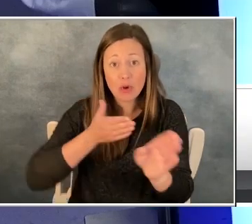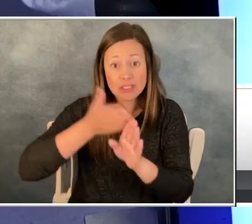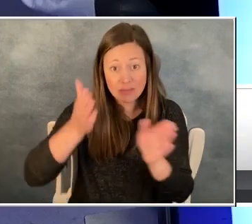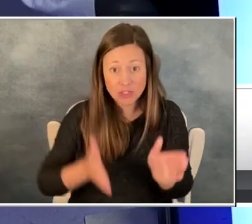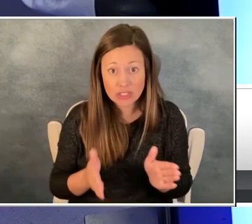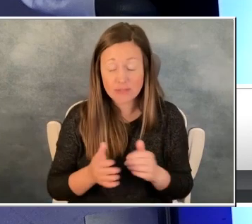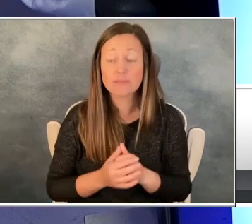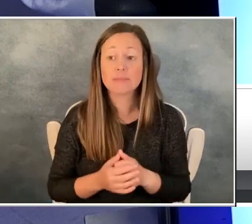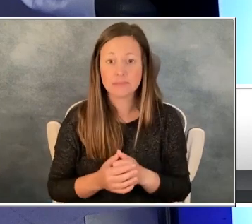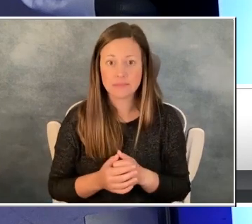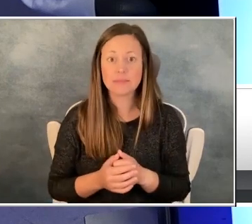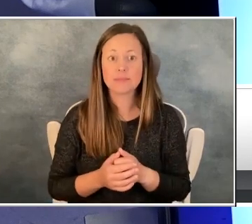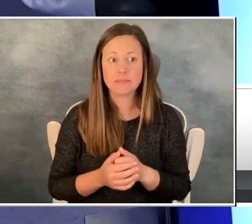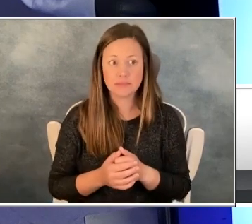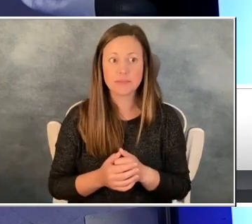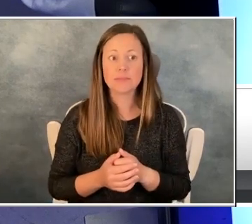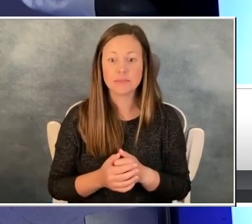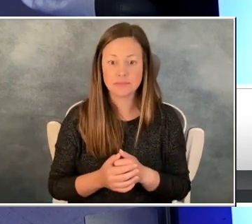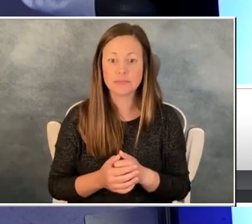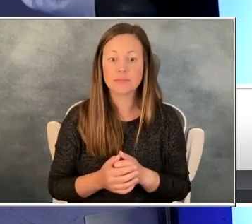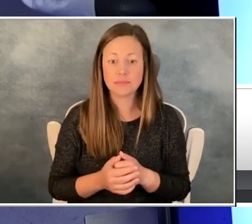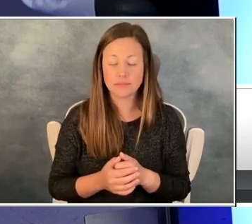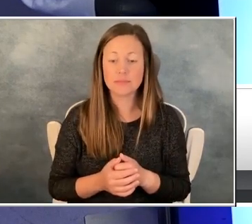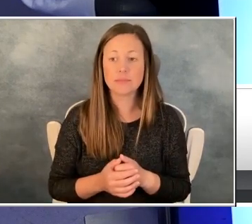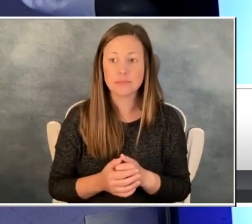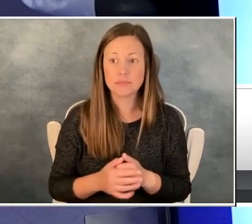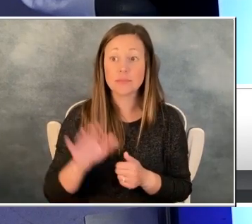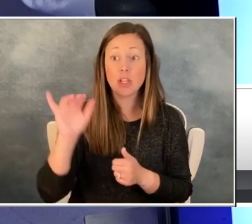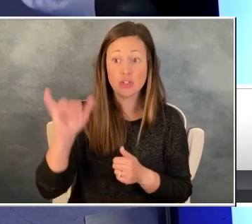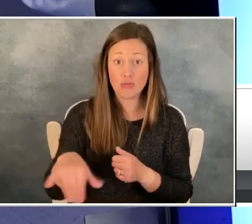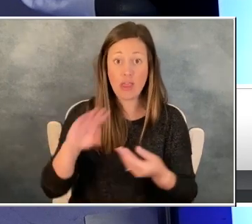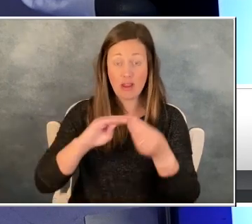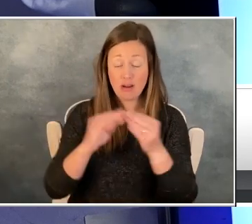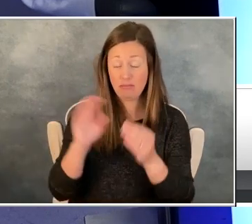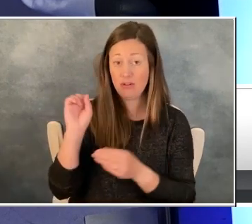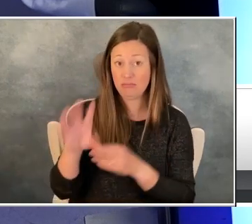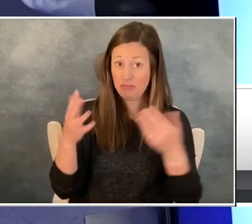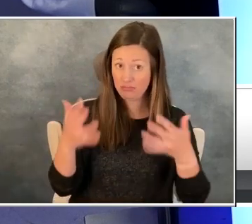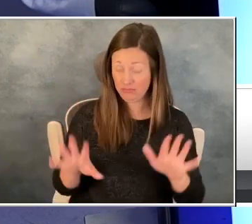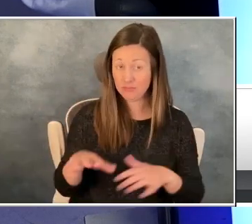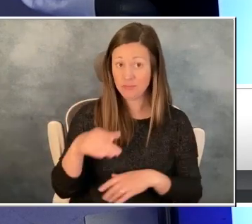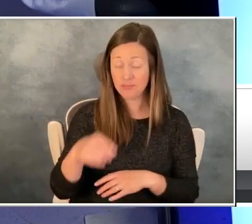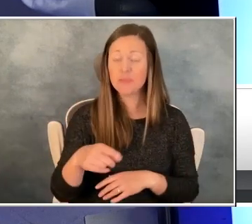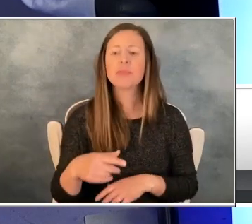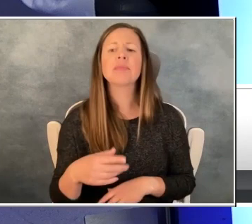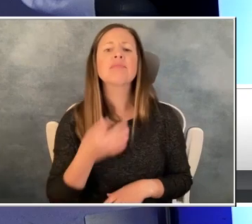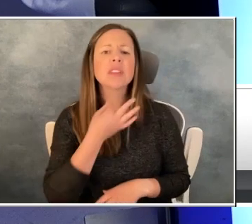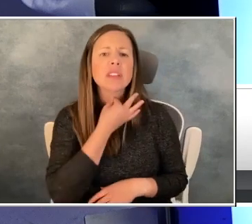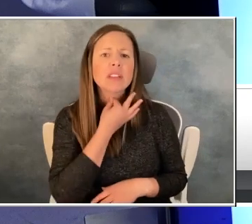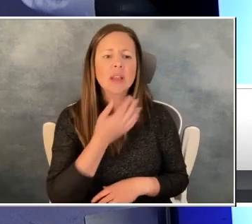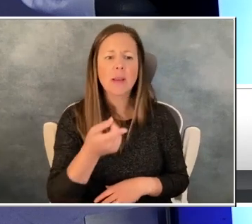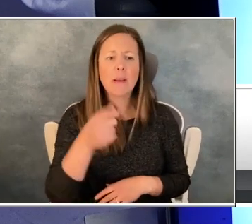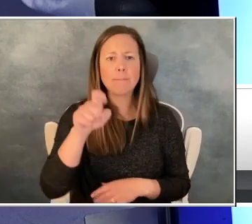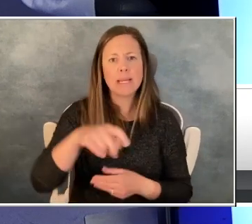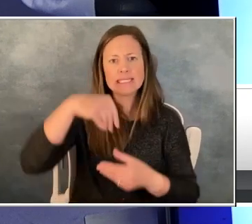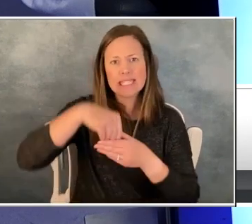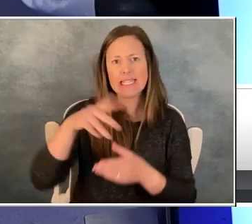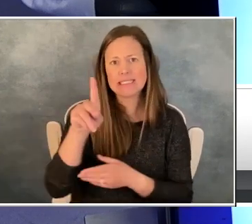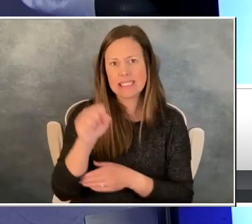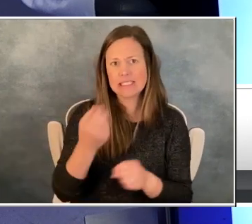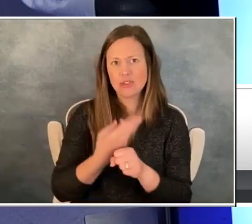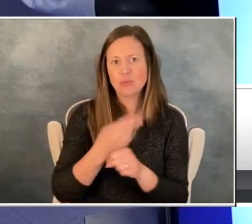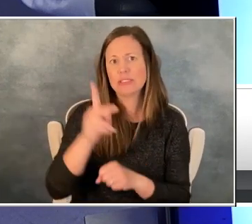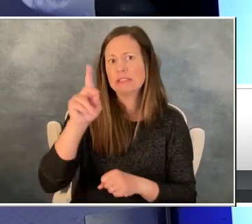wants to know, because we gave that number at the top of our program of poison control, do you have to be in Kansas to utilize the Kansas poison